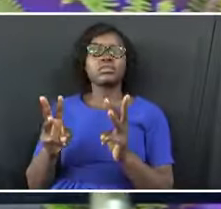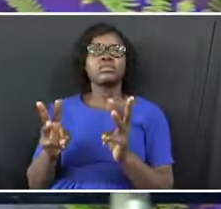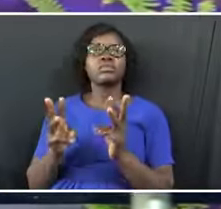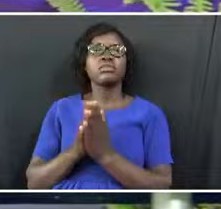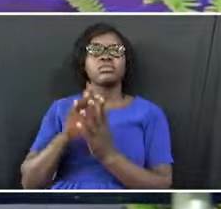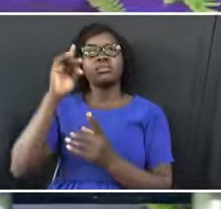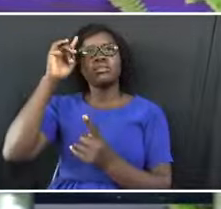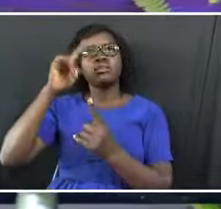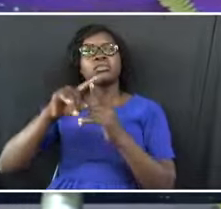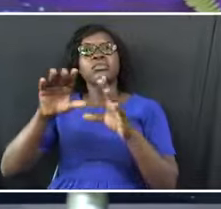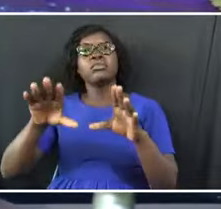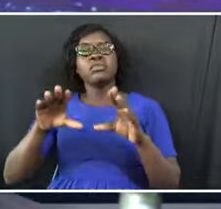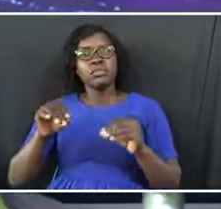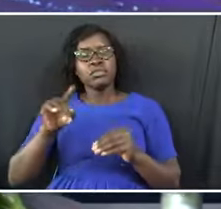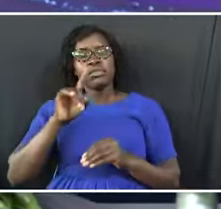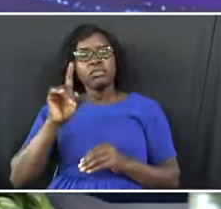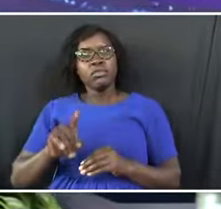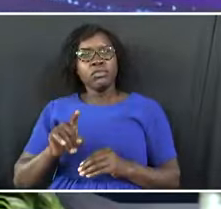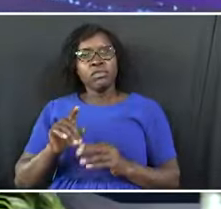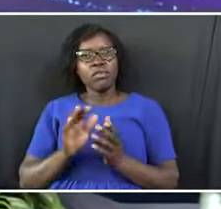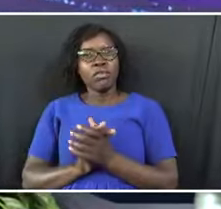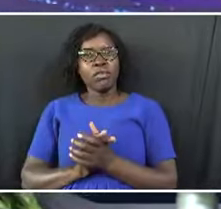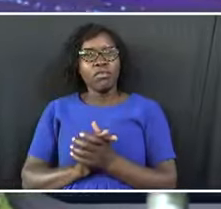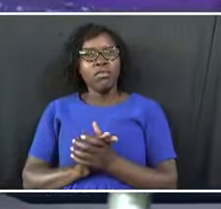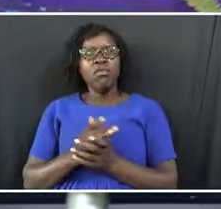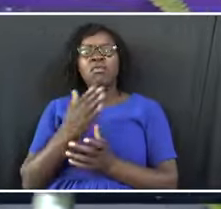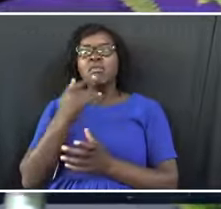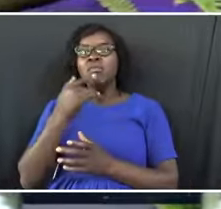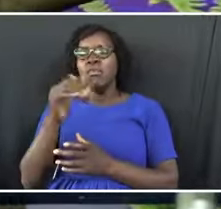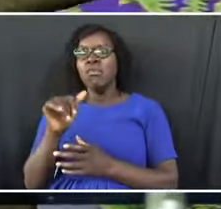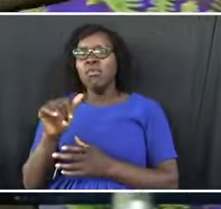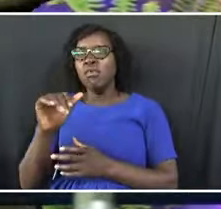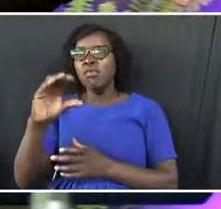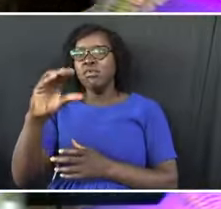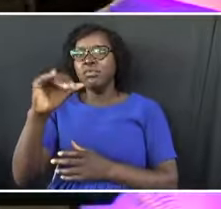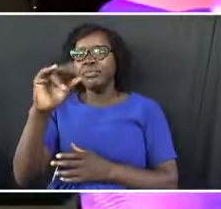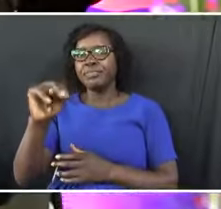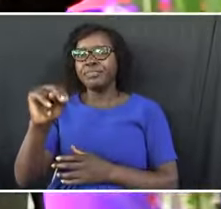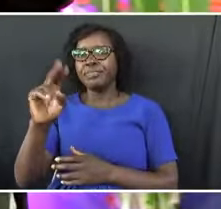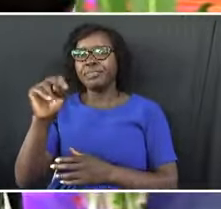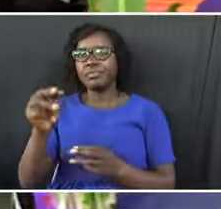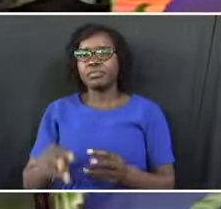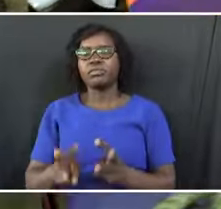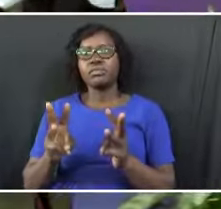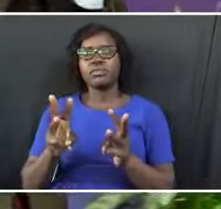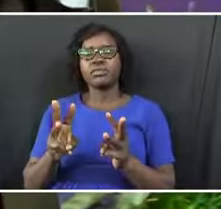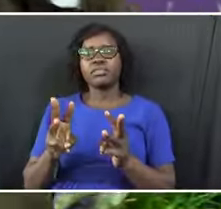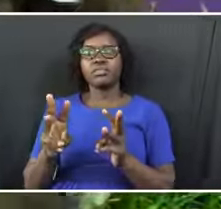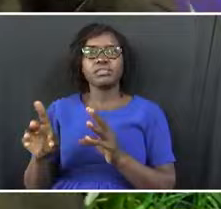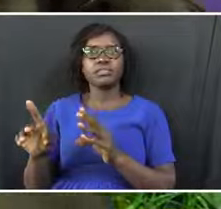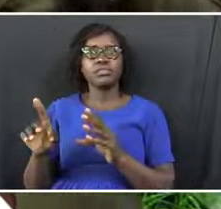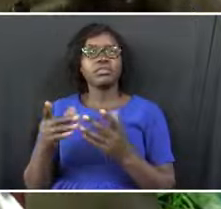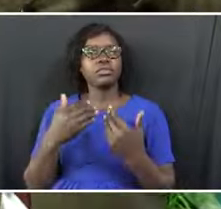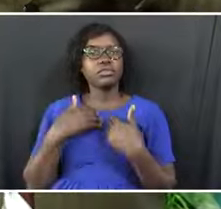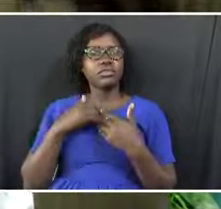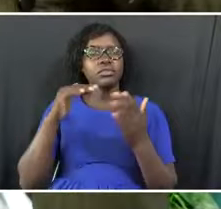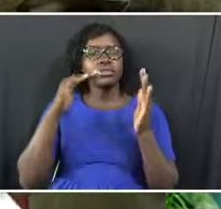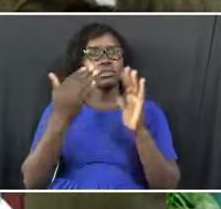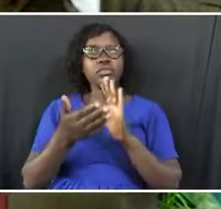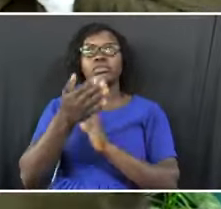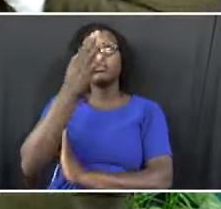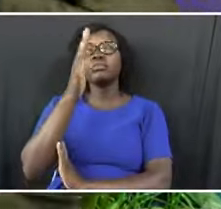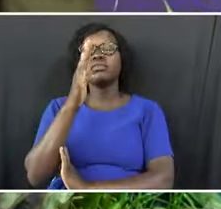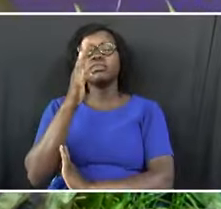your acceptance? You want to tell me, Cain, there is no way you could have actually reapproached